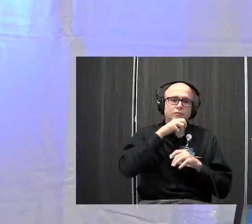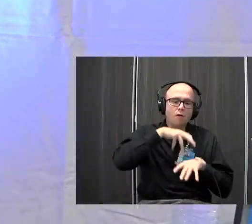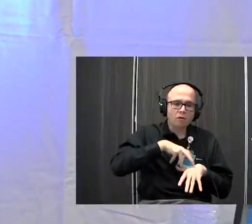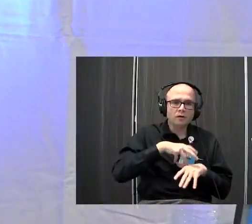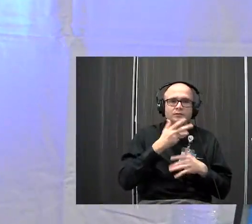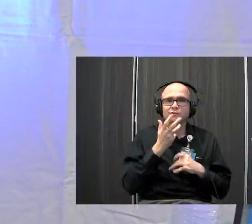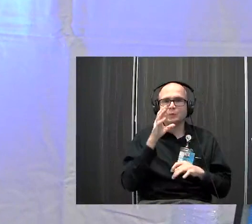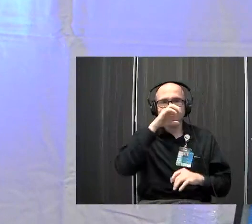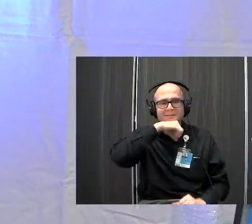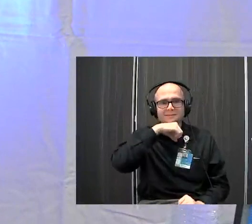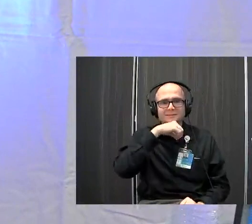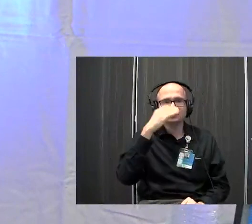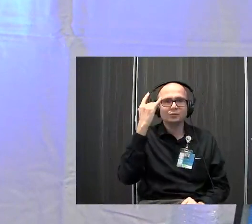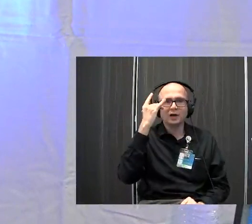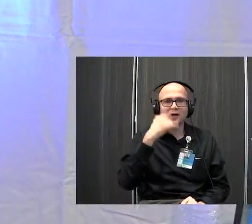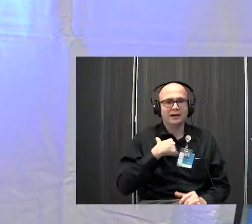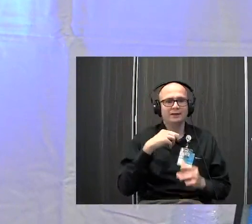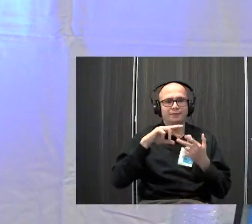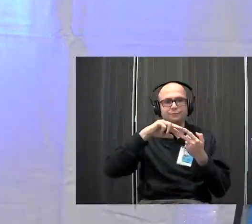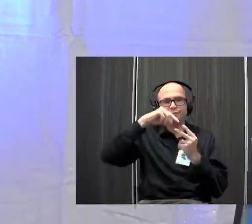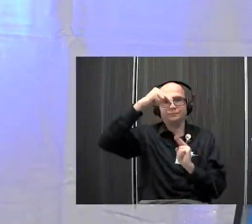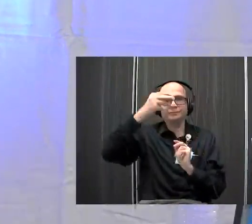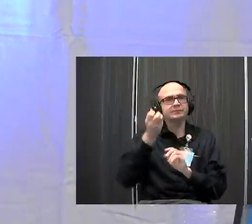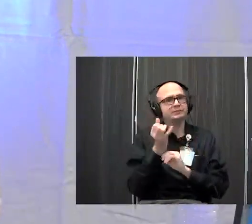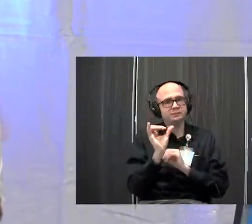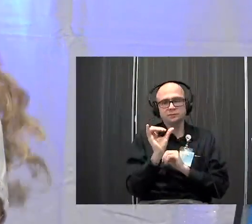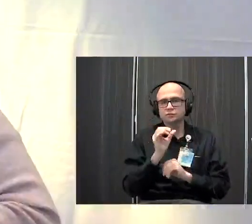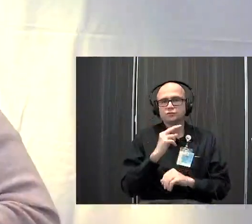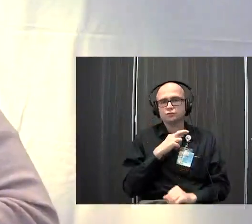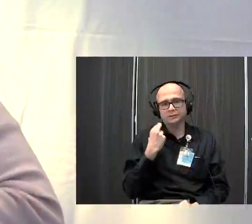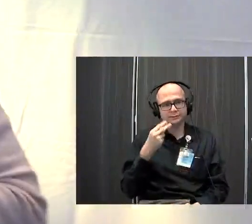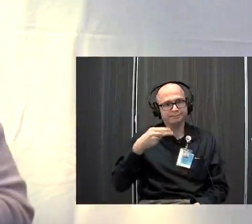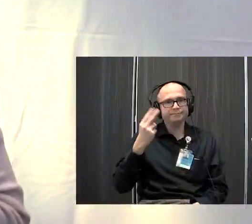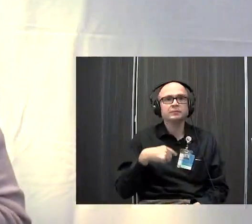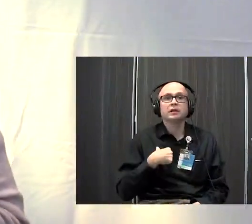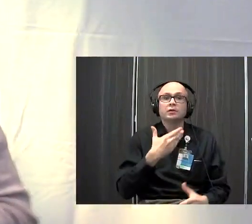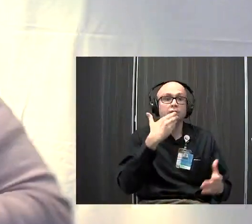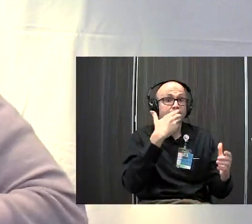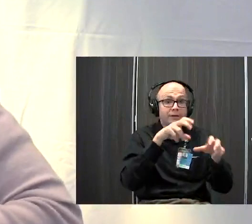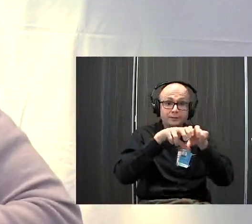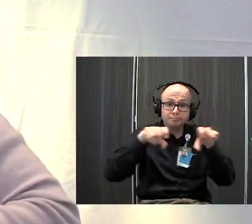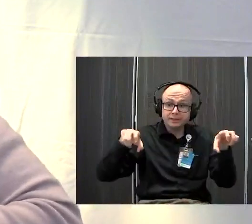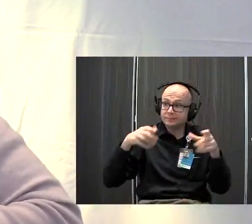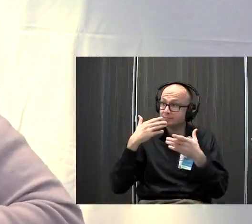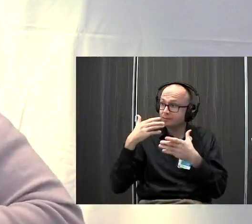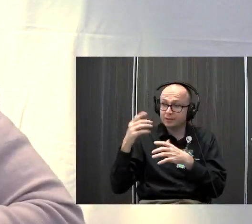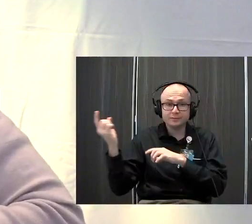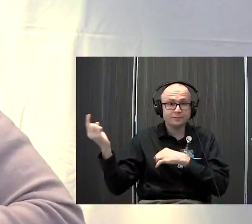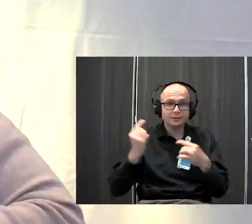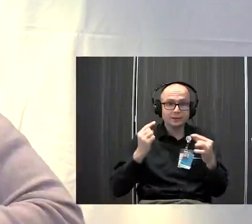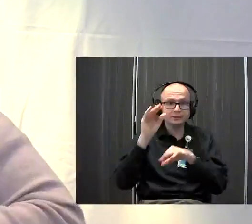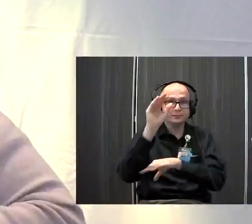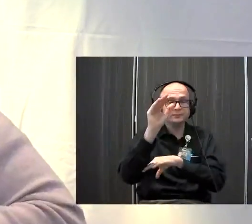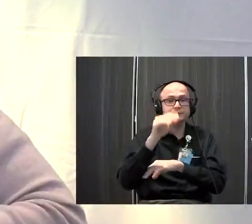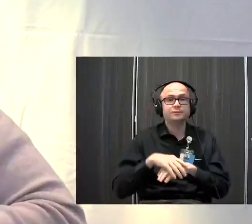anyone to miss it just because they don't have that mutation. They're still at risk. Great. Well, I want to thank all the panelists for your time this afternoon